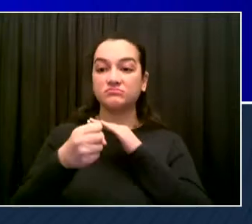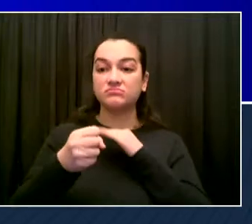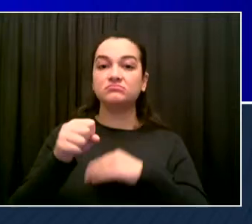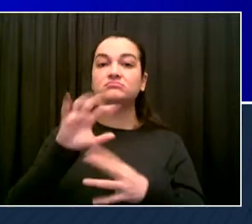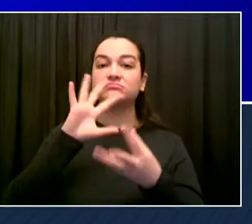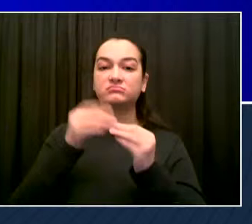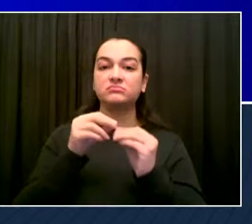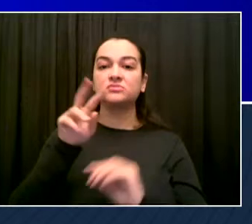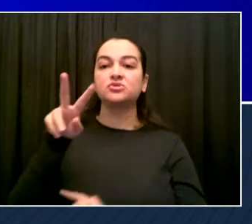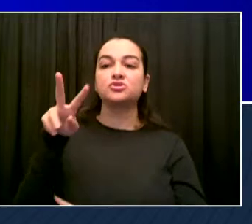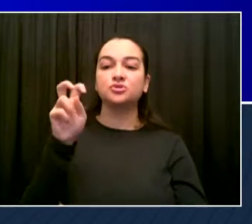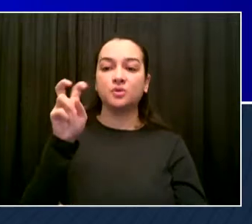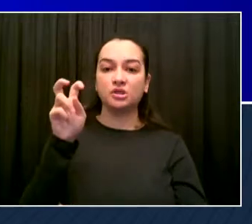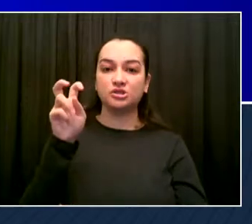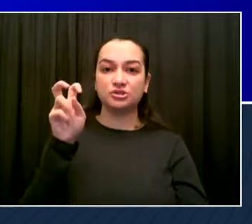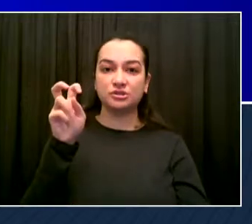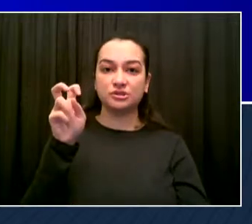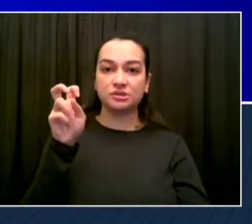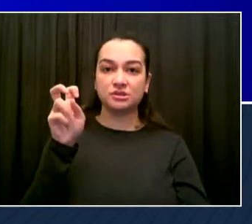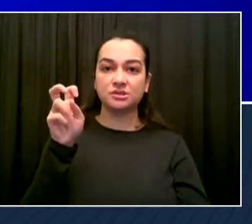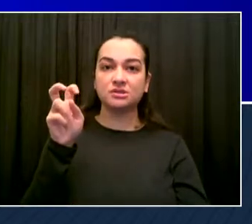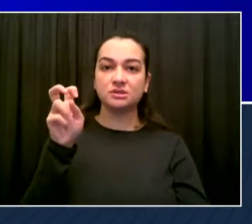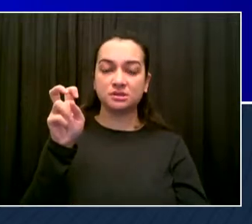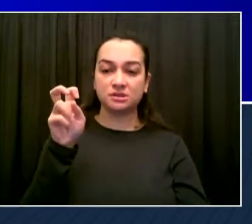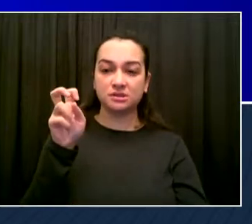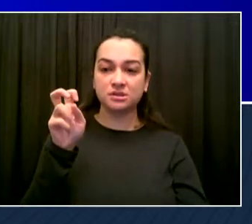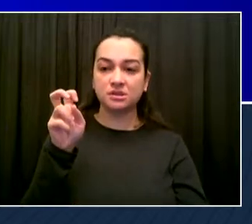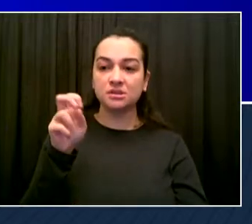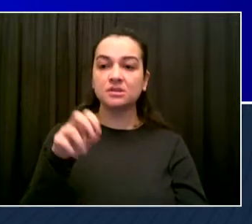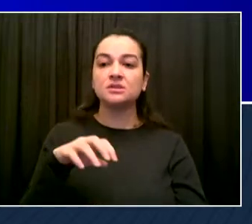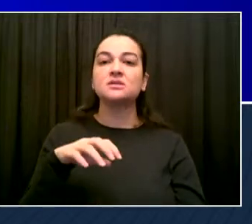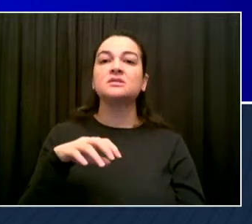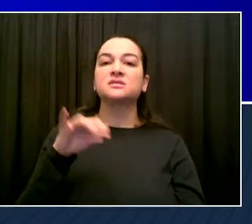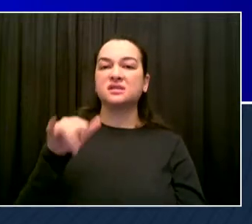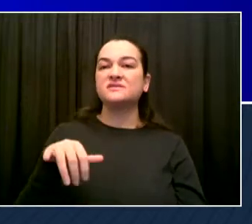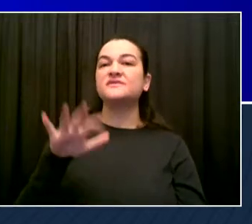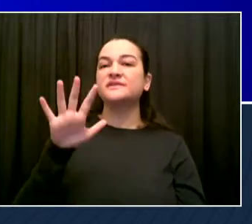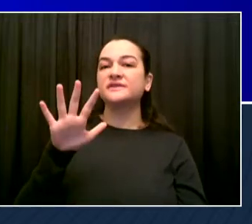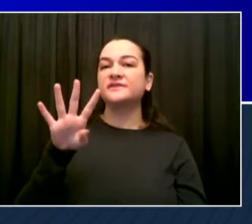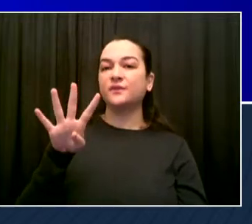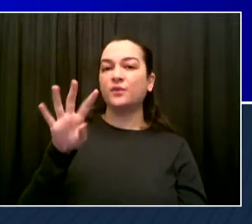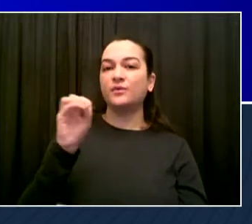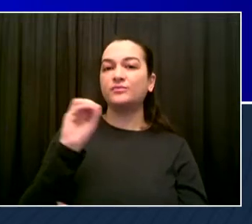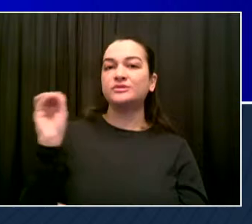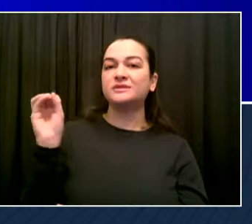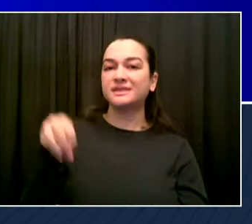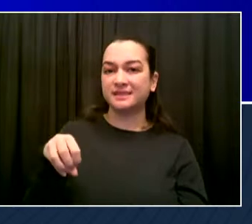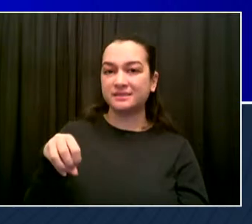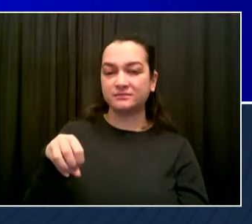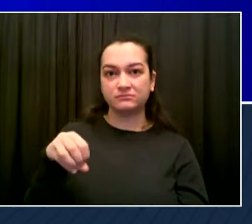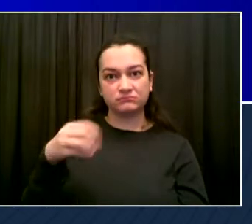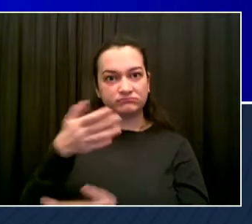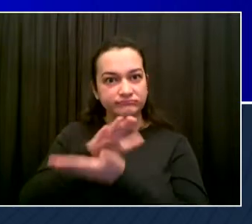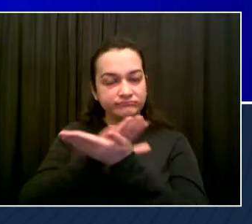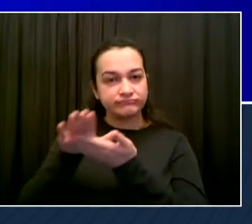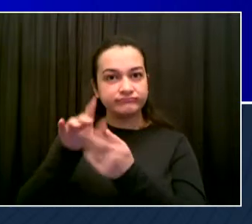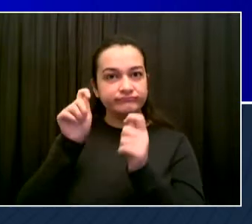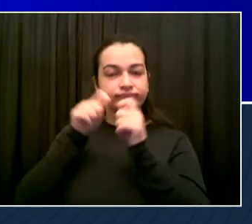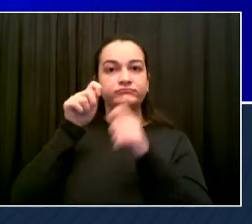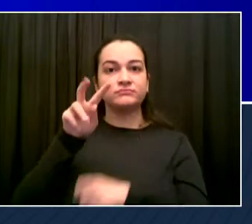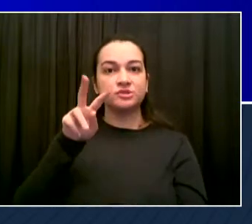COVID-19. Today's report, 200 patients exactly. That's right at the threshold, and we want to get under that threshold consistently. Confirmed